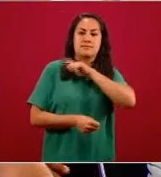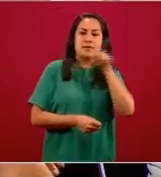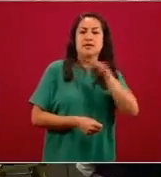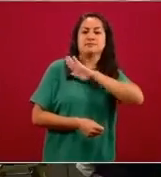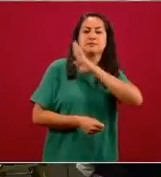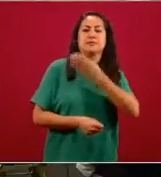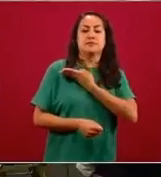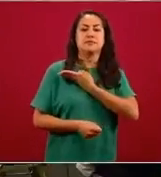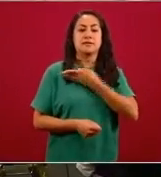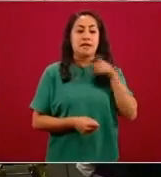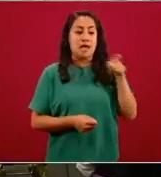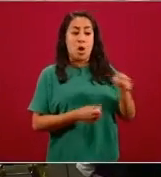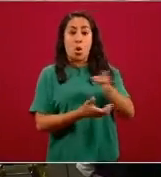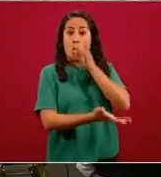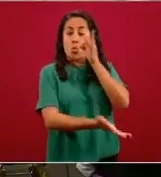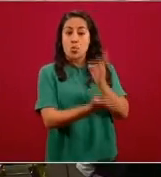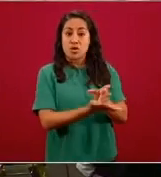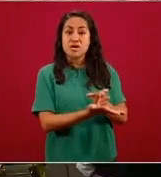Hospital Español?